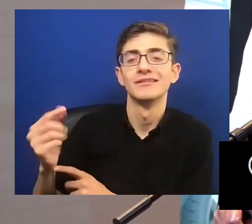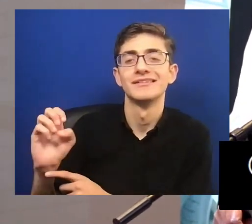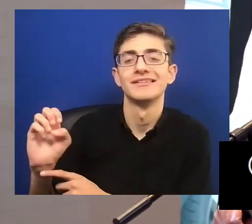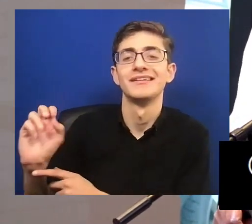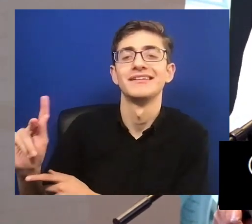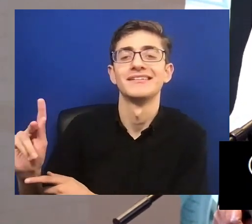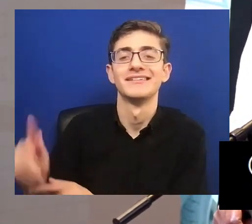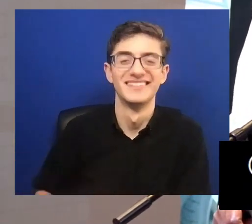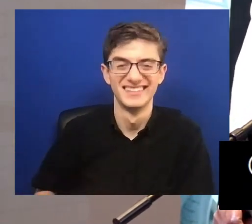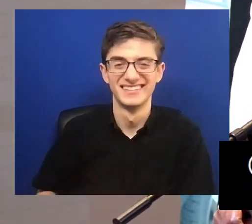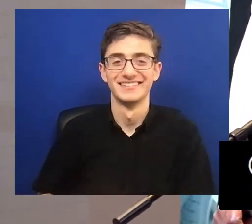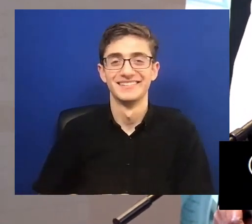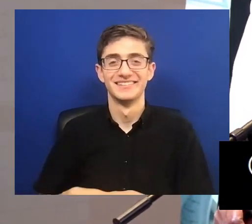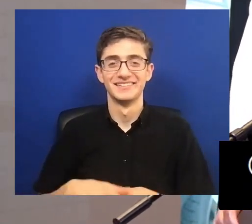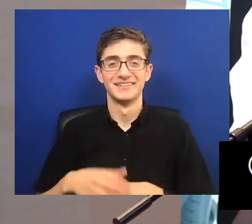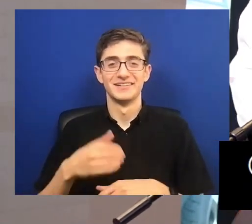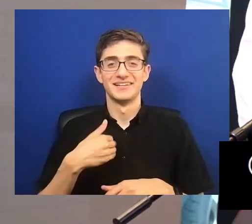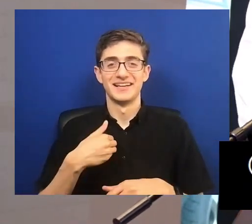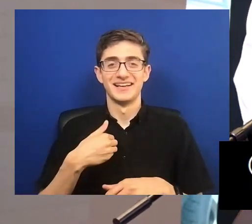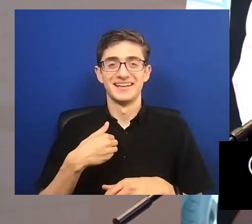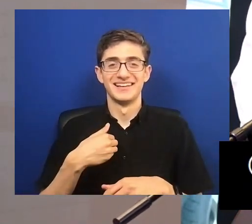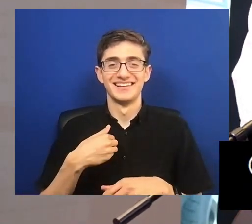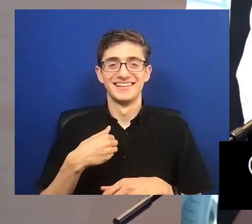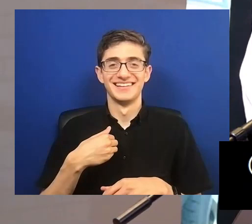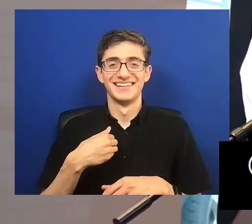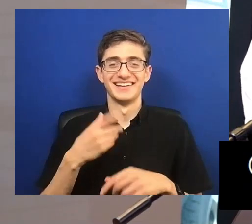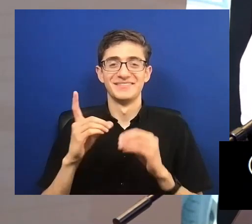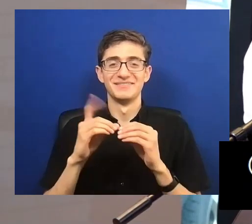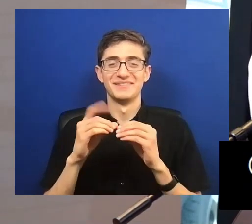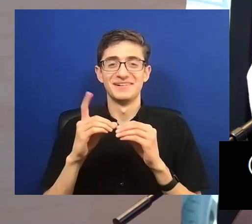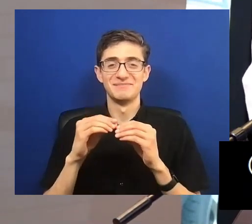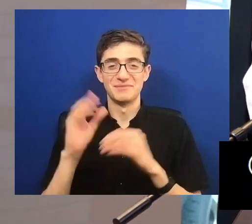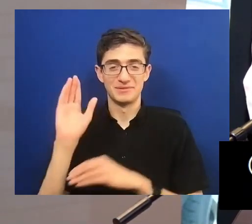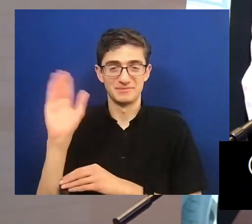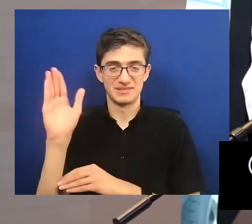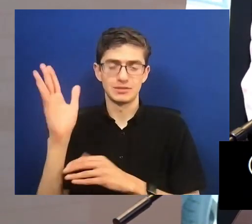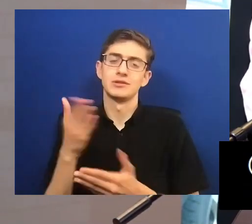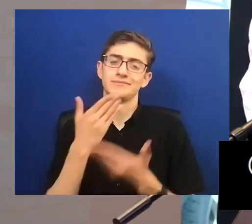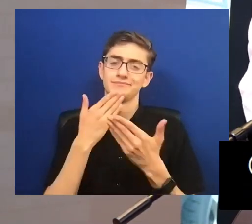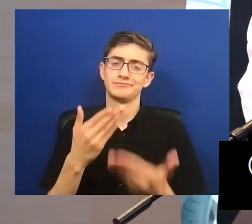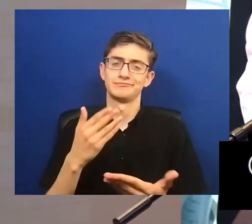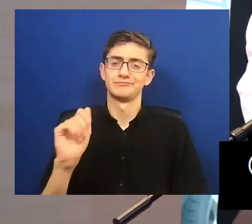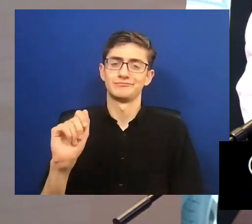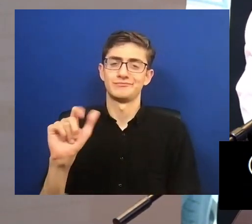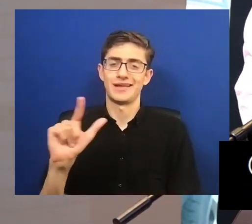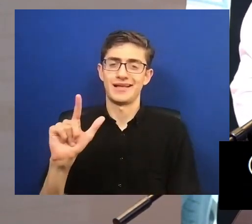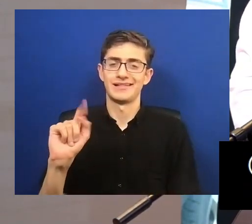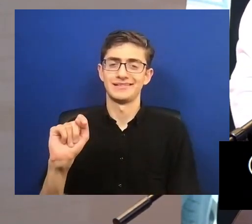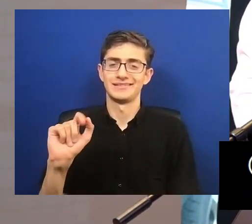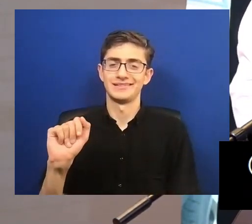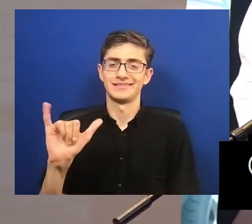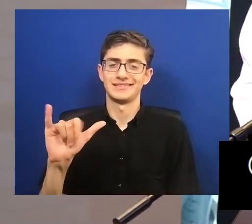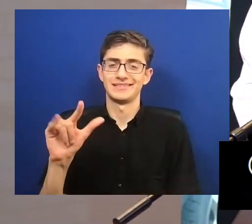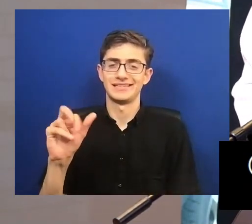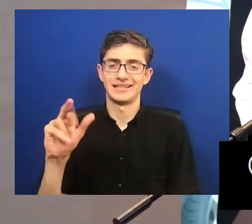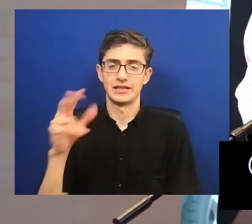have another speaker. Thank you again, Al Taylor, for your service. Appreciate it.